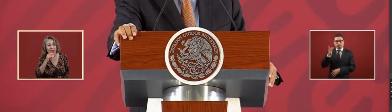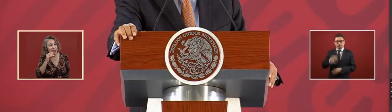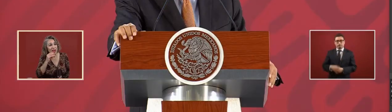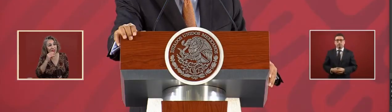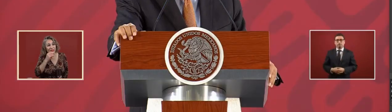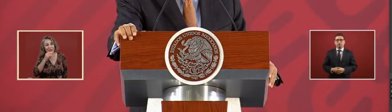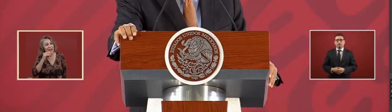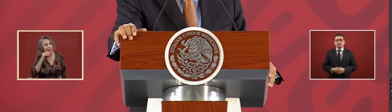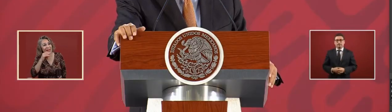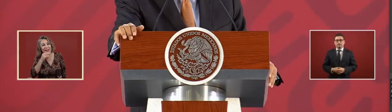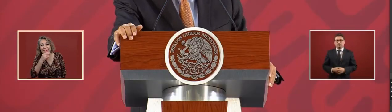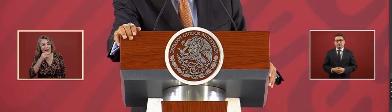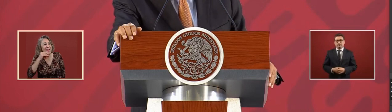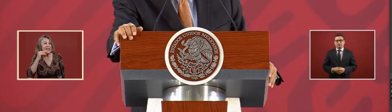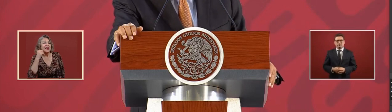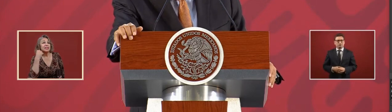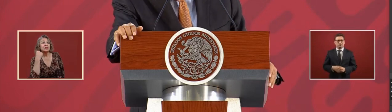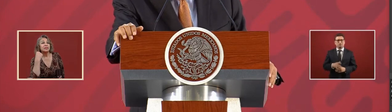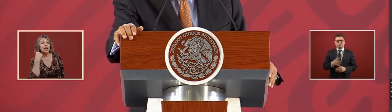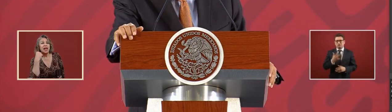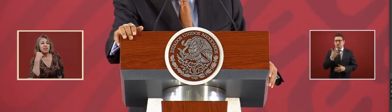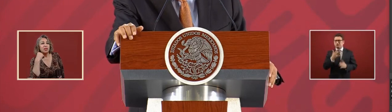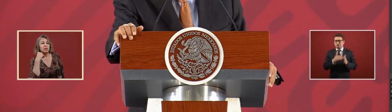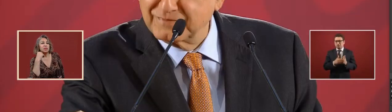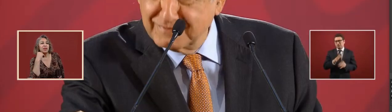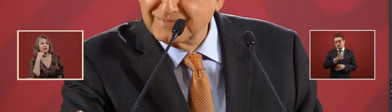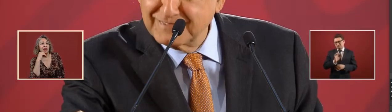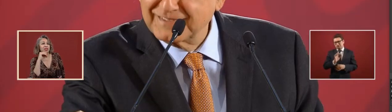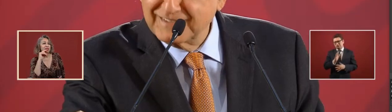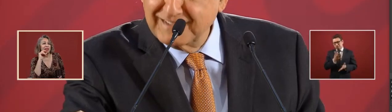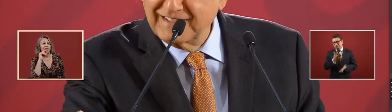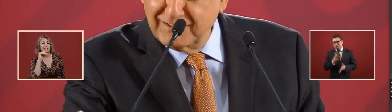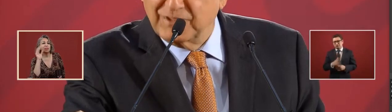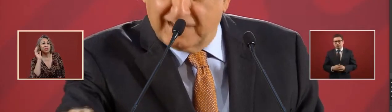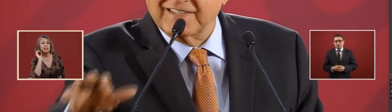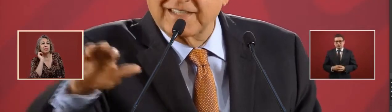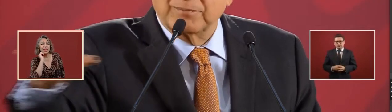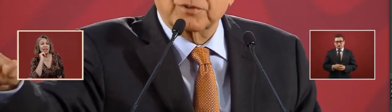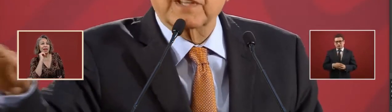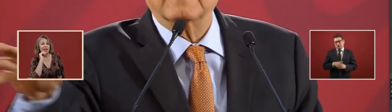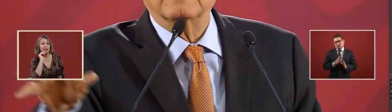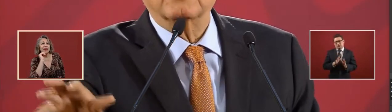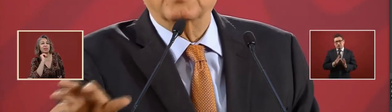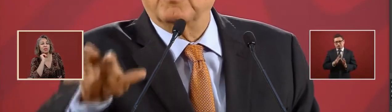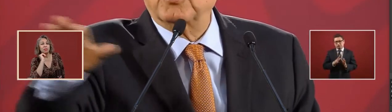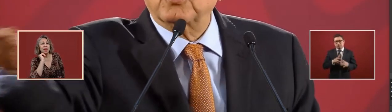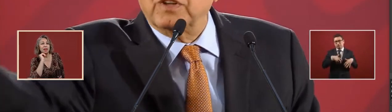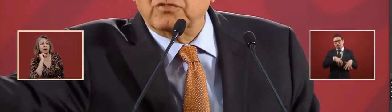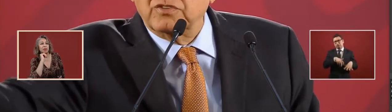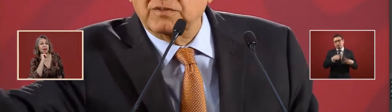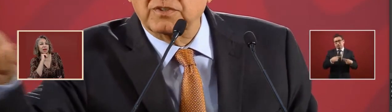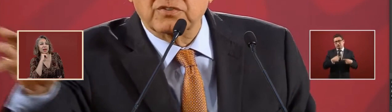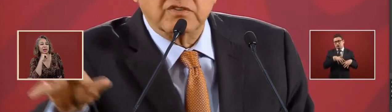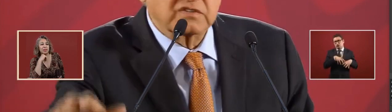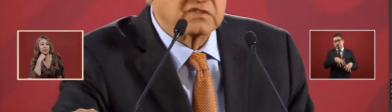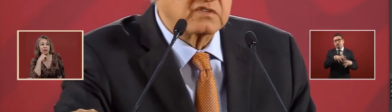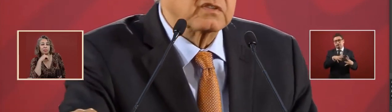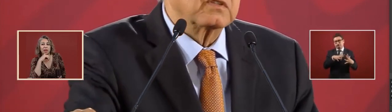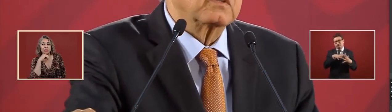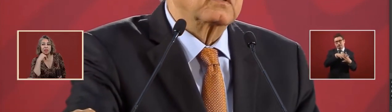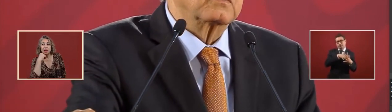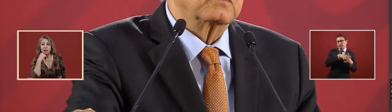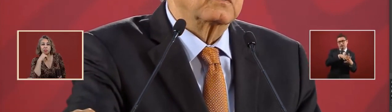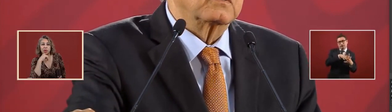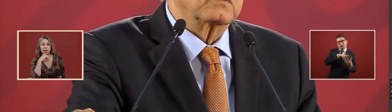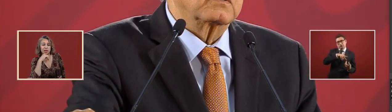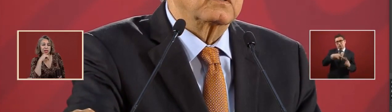the triumph. No sé si 5,000 o 500. I don't know if it was 500 or 5,000, but something like importante. That. It fue was a big number. Intervención. But it